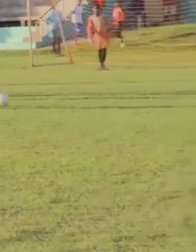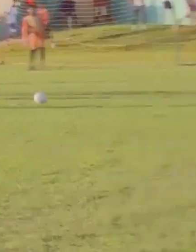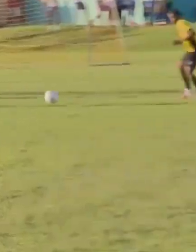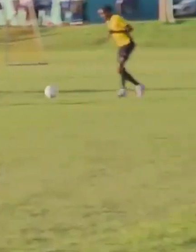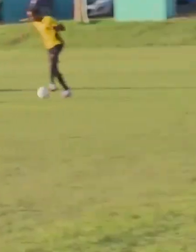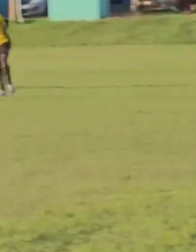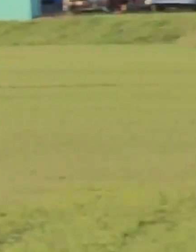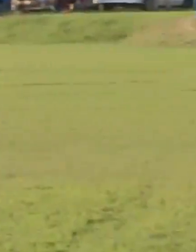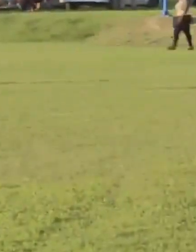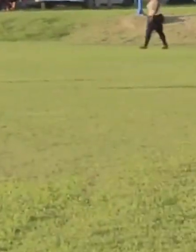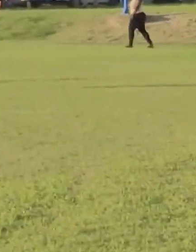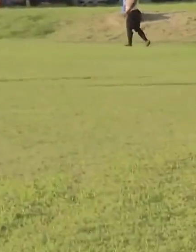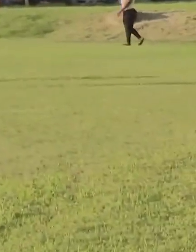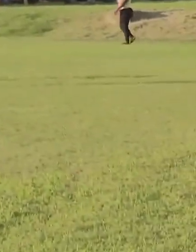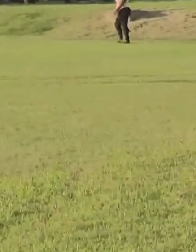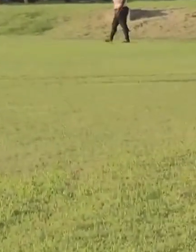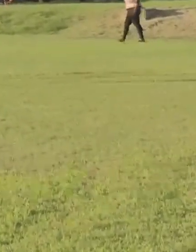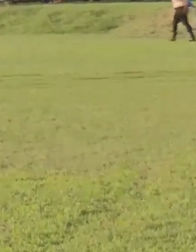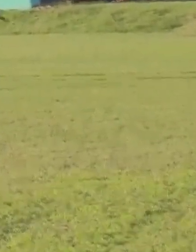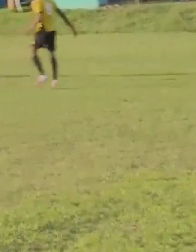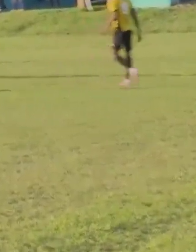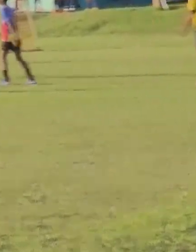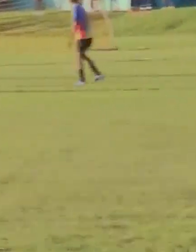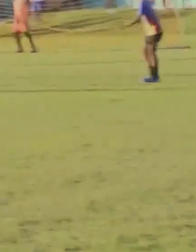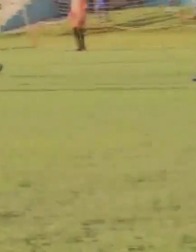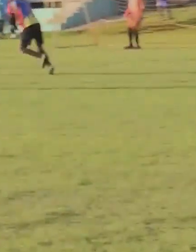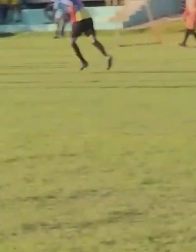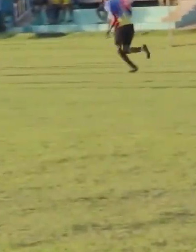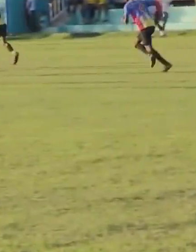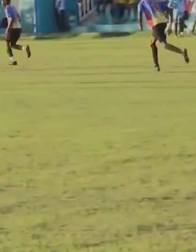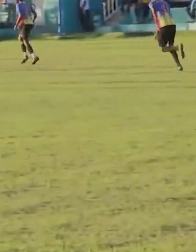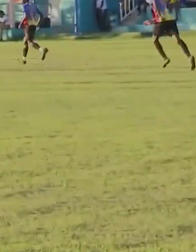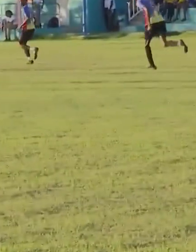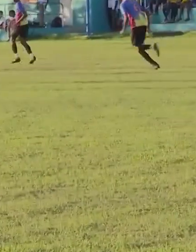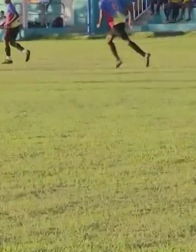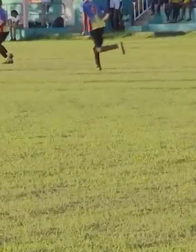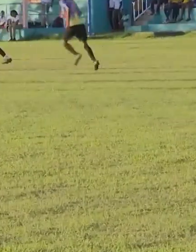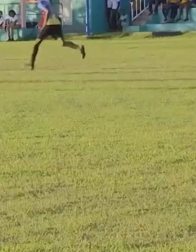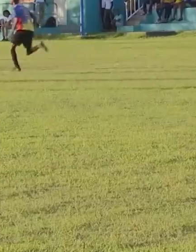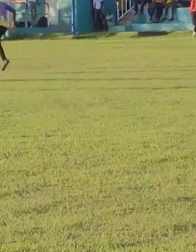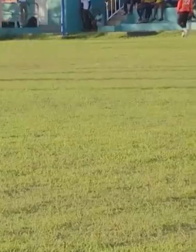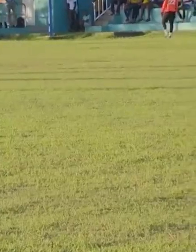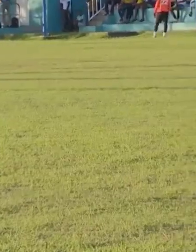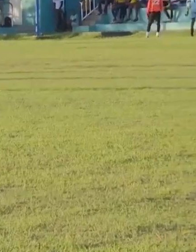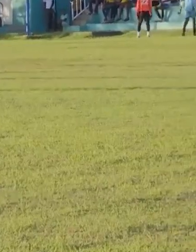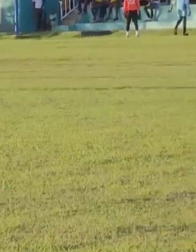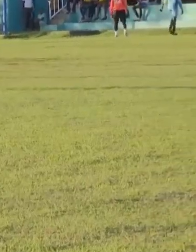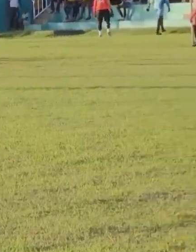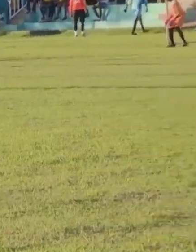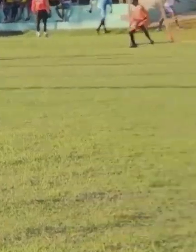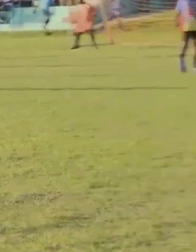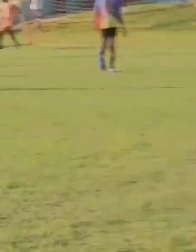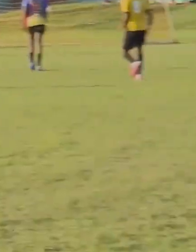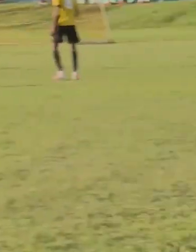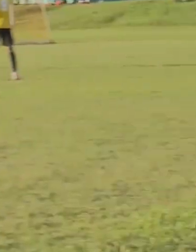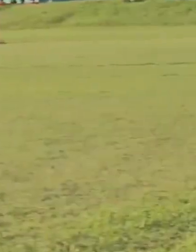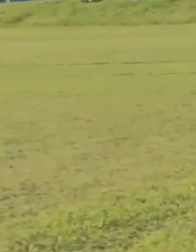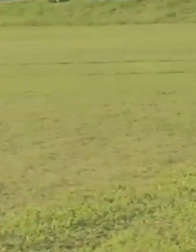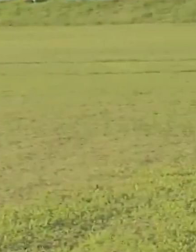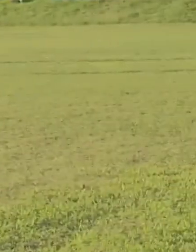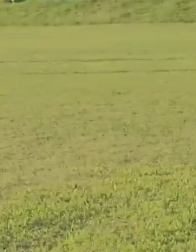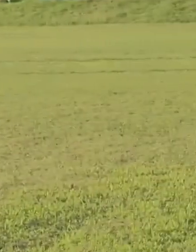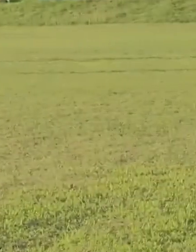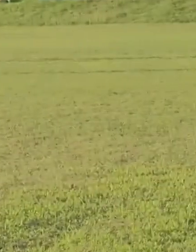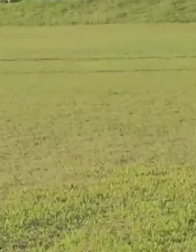quickly restored their 2-goal lead when this cross found its way to a Kobe Nurse, who takes a touch and his deflected shot beats the keeper at the near